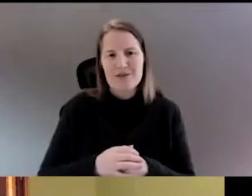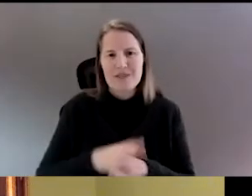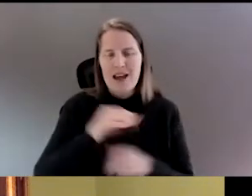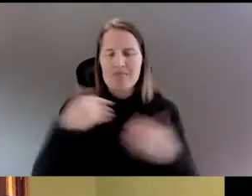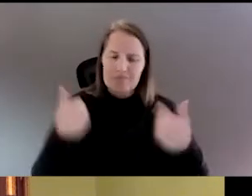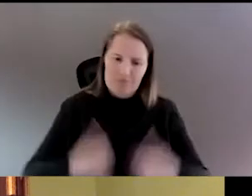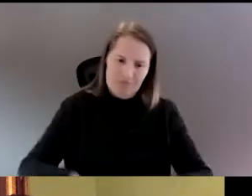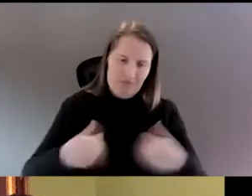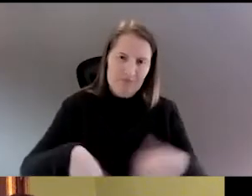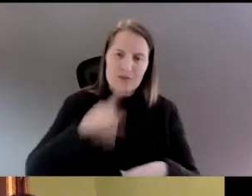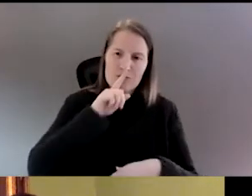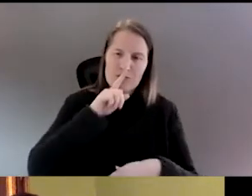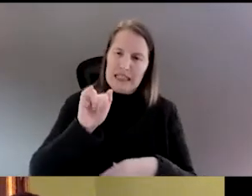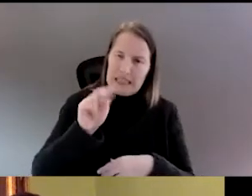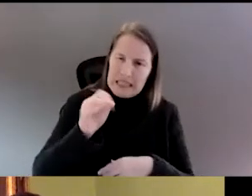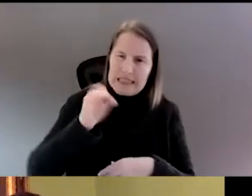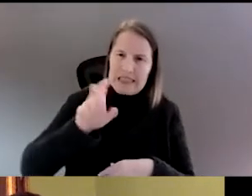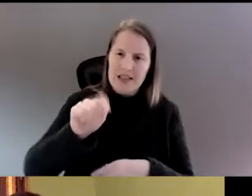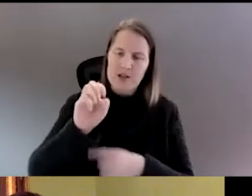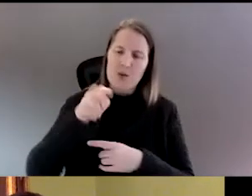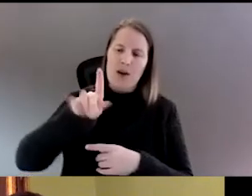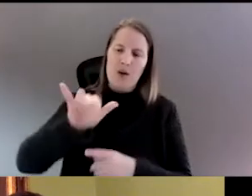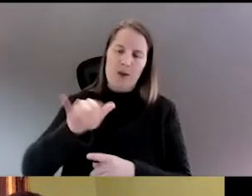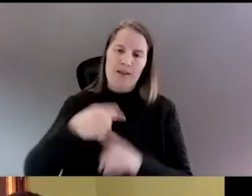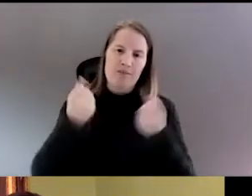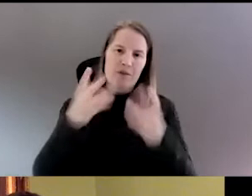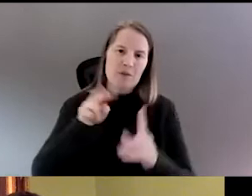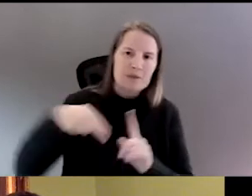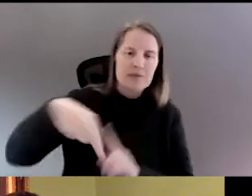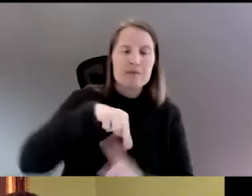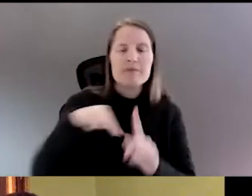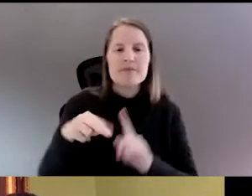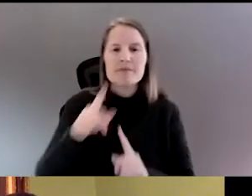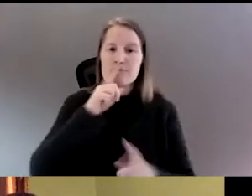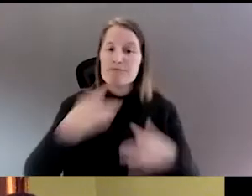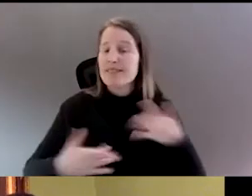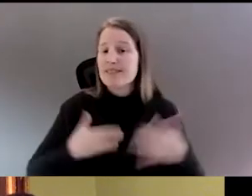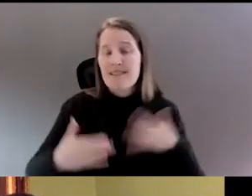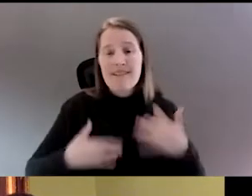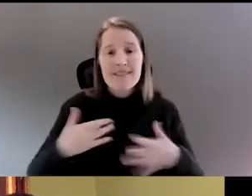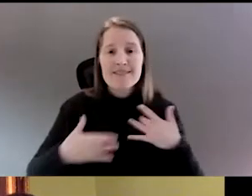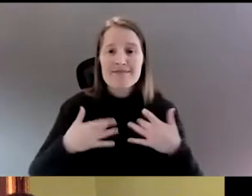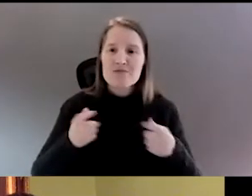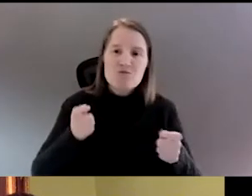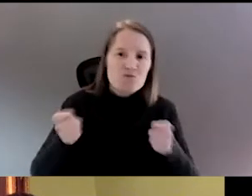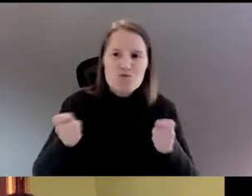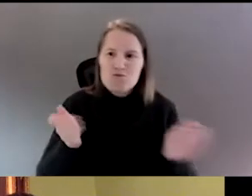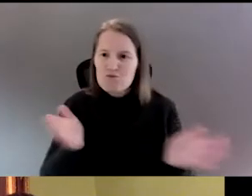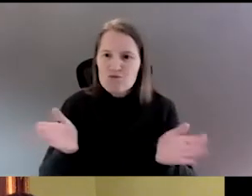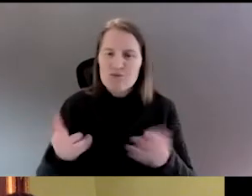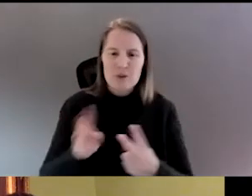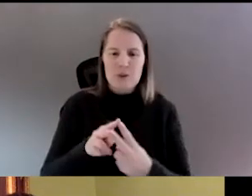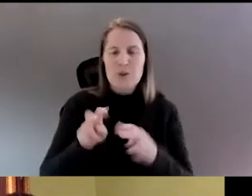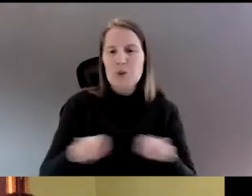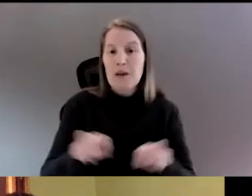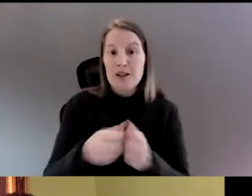equity from multiple perspectives. I'm really excited to facilitate our two panels with you today, and